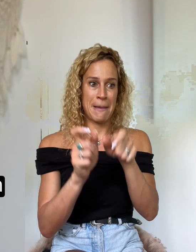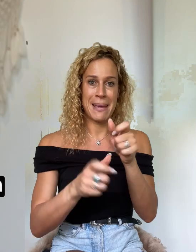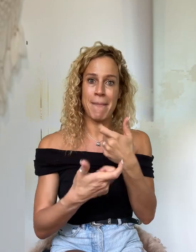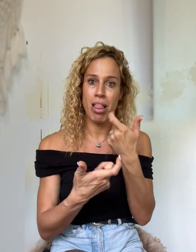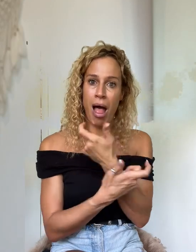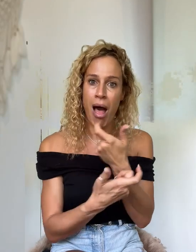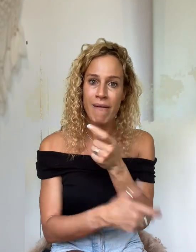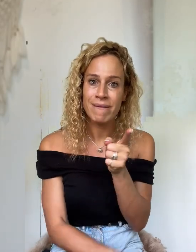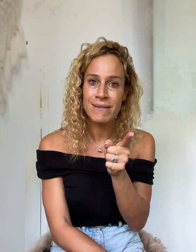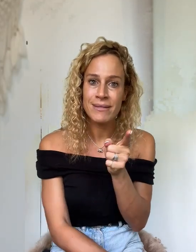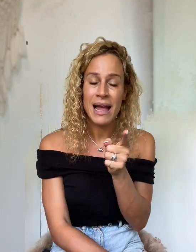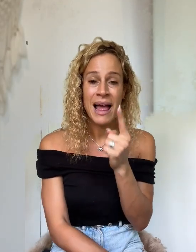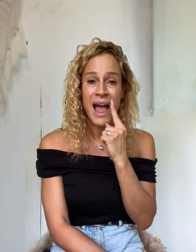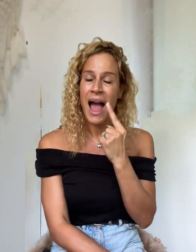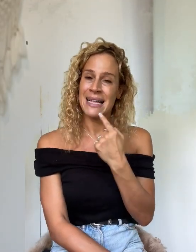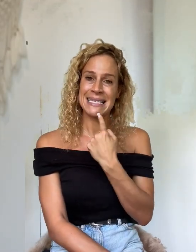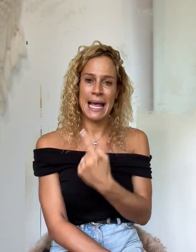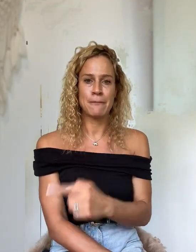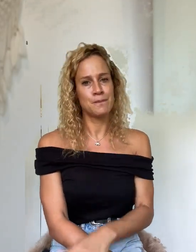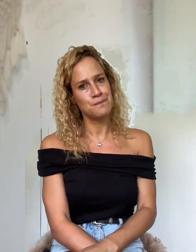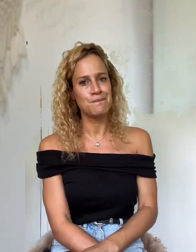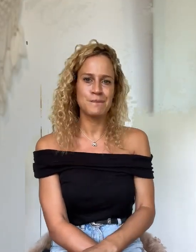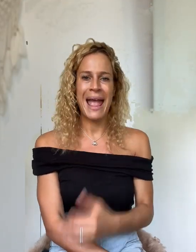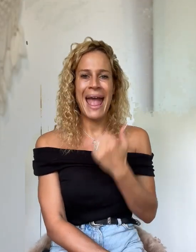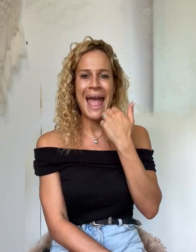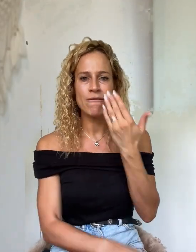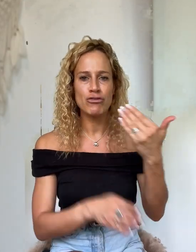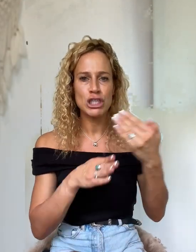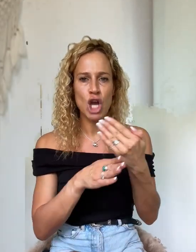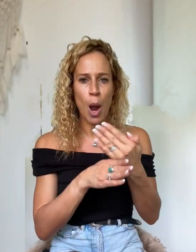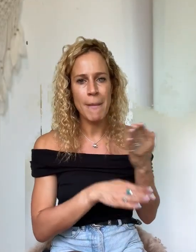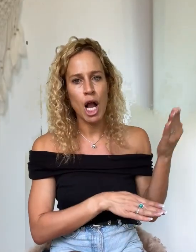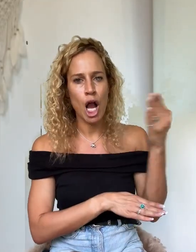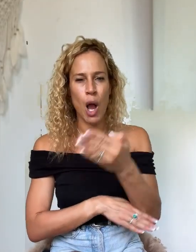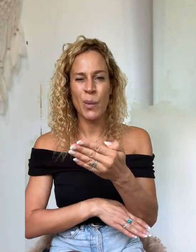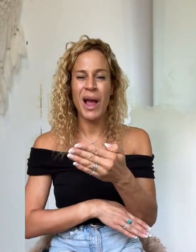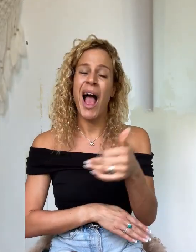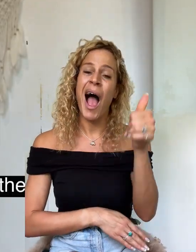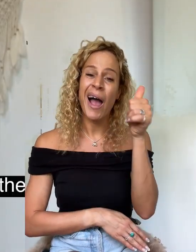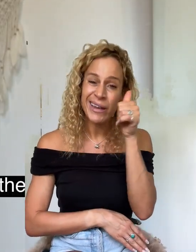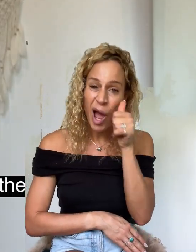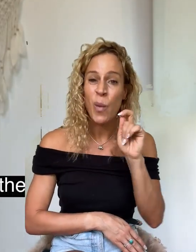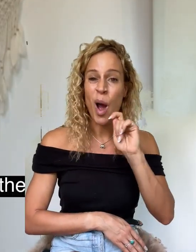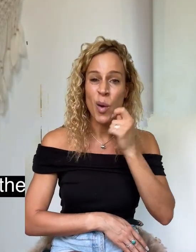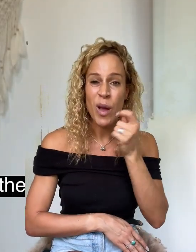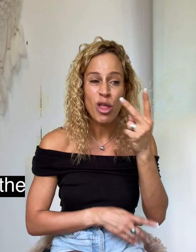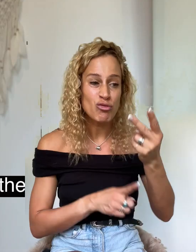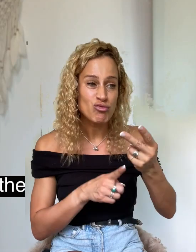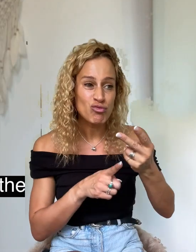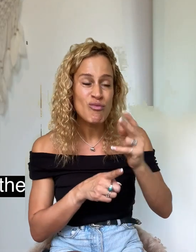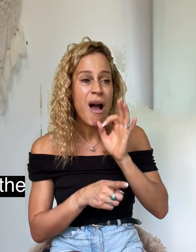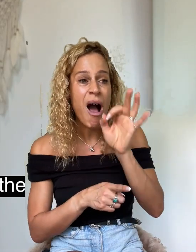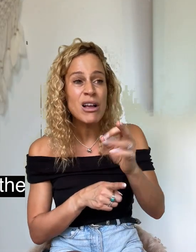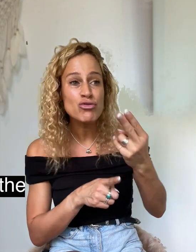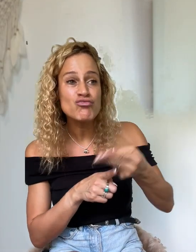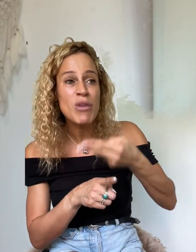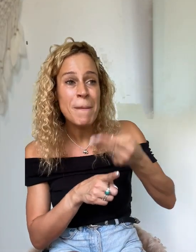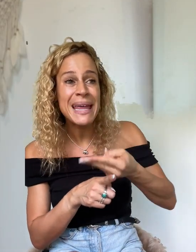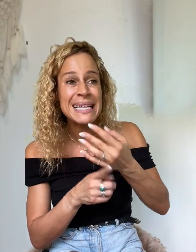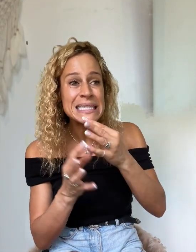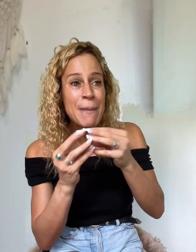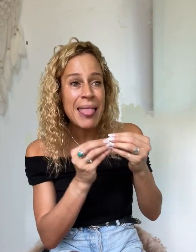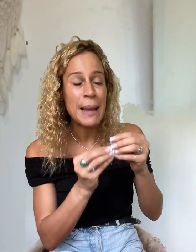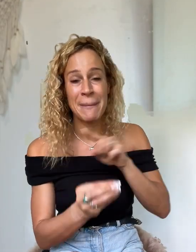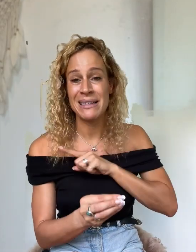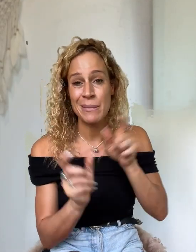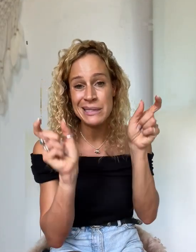laugh. Like literally, I used to say to myself, okay, at every job, I know I'm going to probably ask them to repeat the spelling